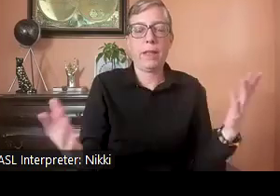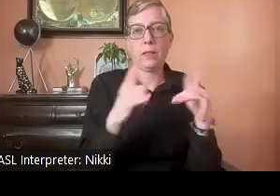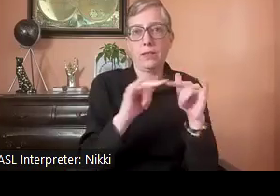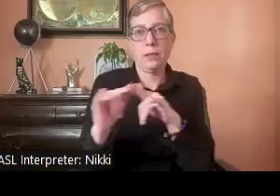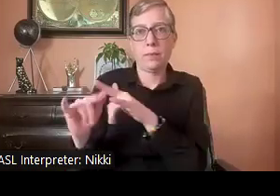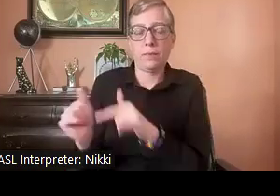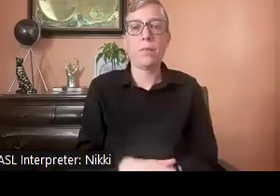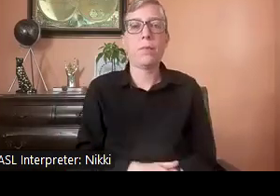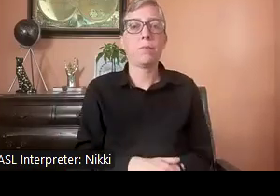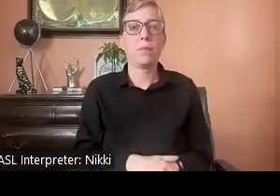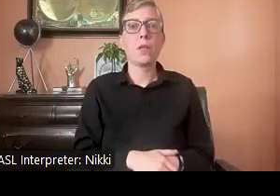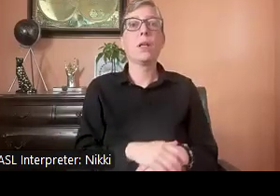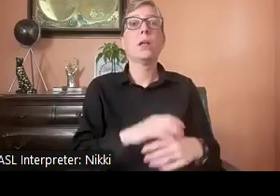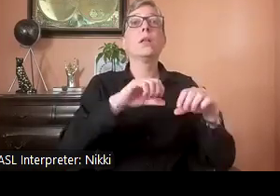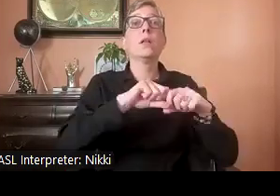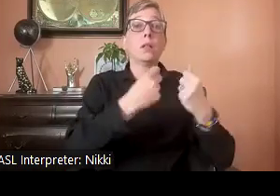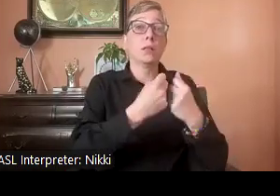course, poverty.